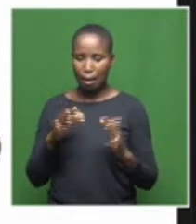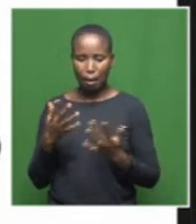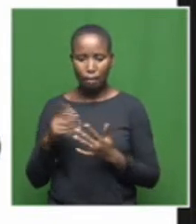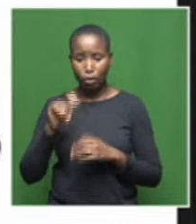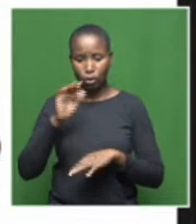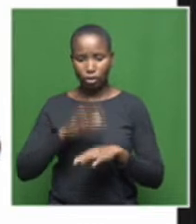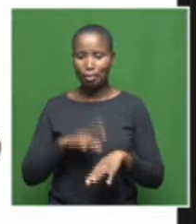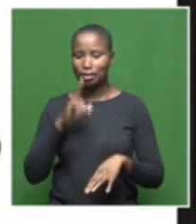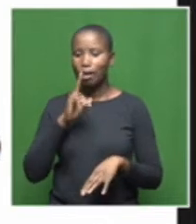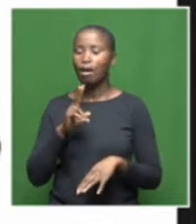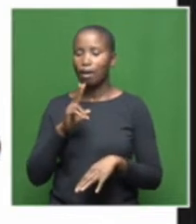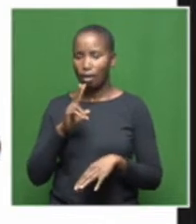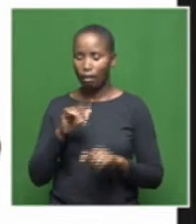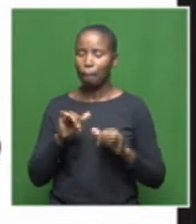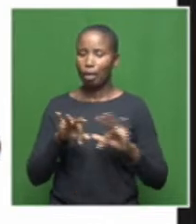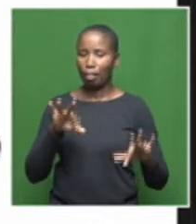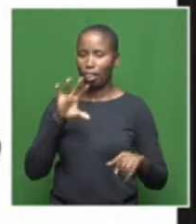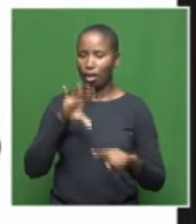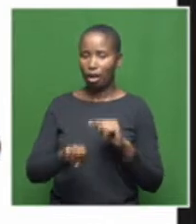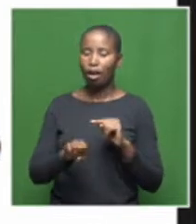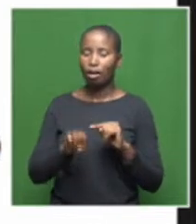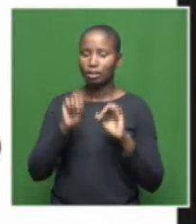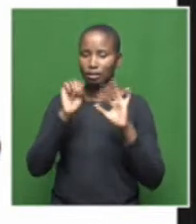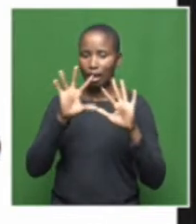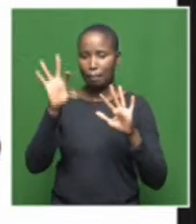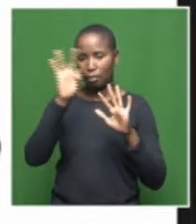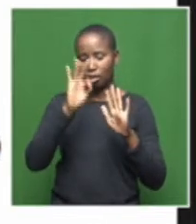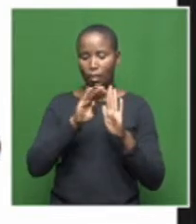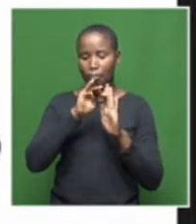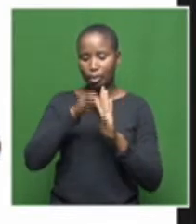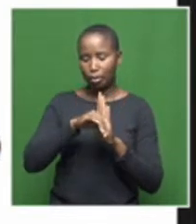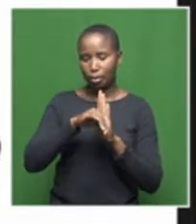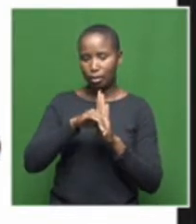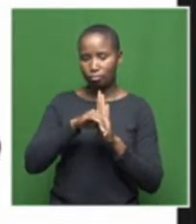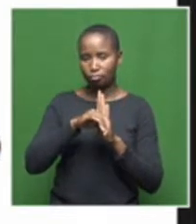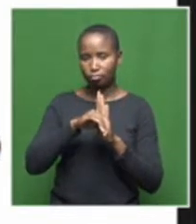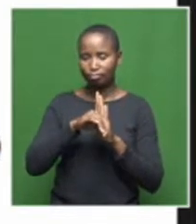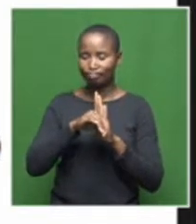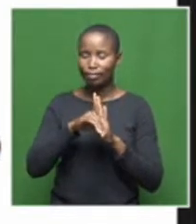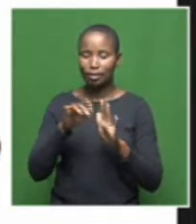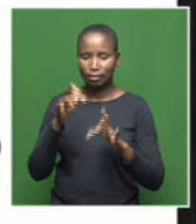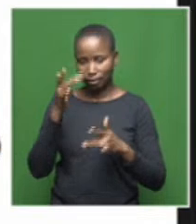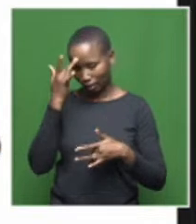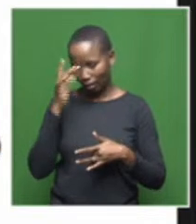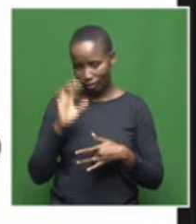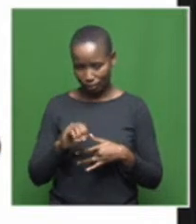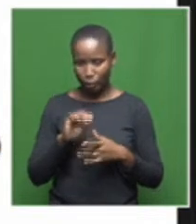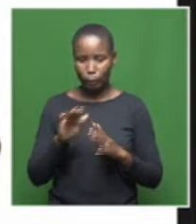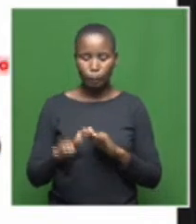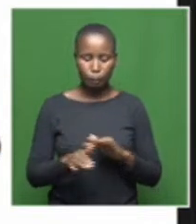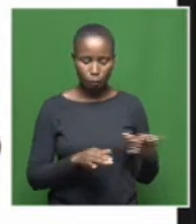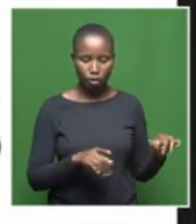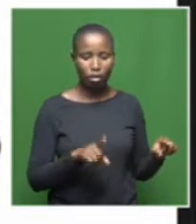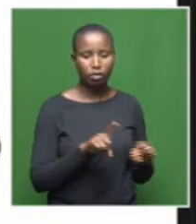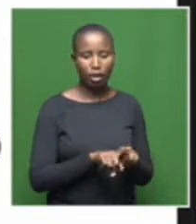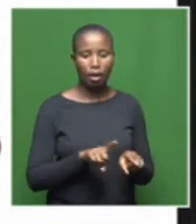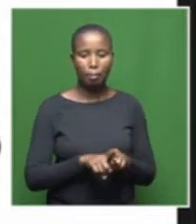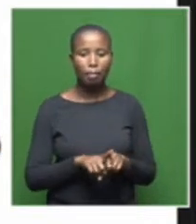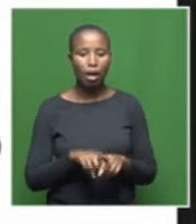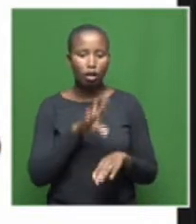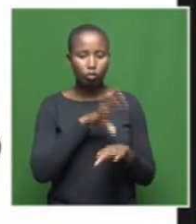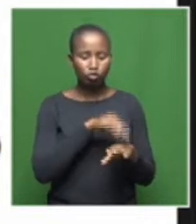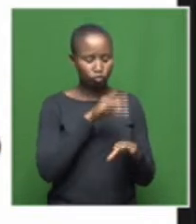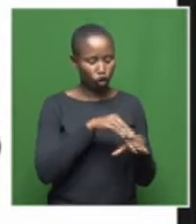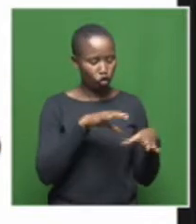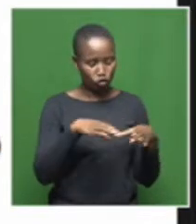a decrease to less than 10% positivity overall at a national level. And we're seeing even in these age groups where we have